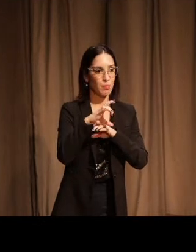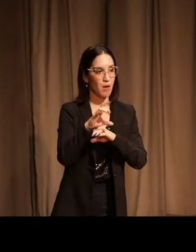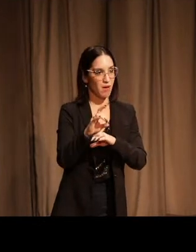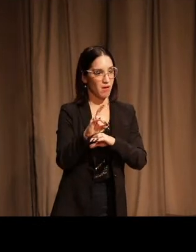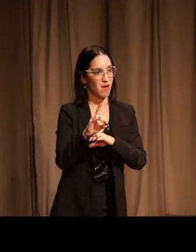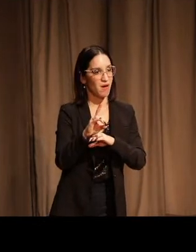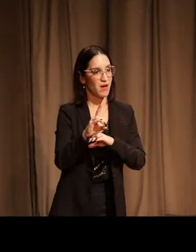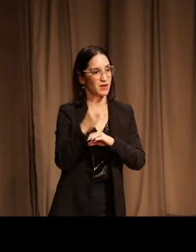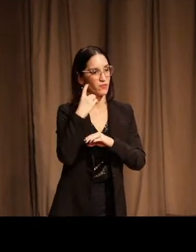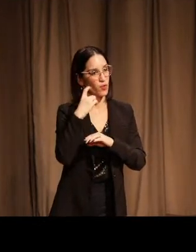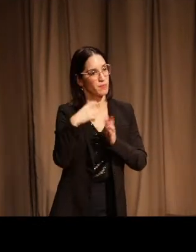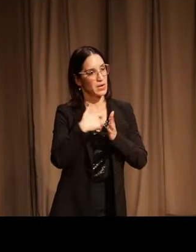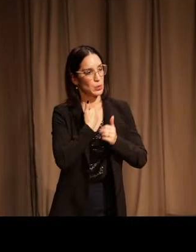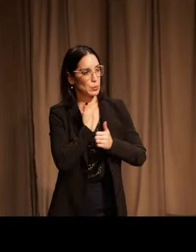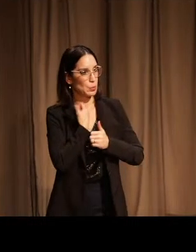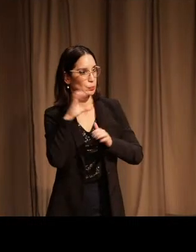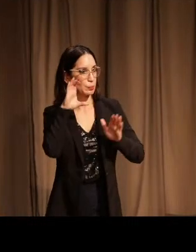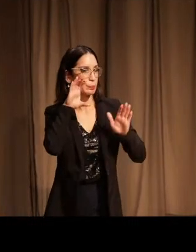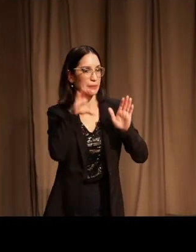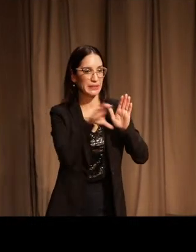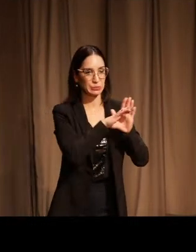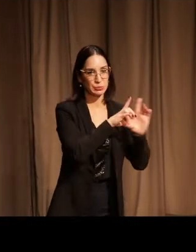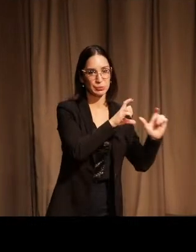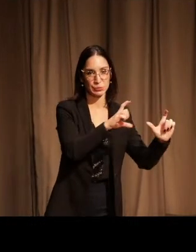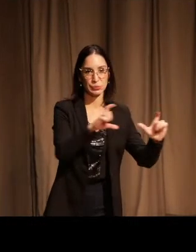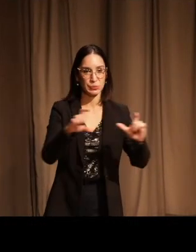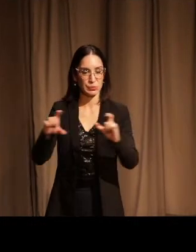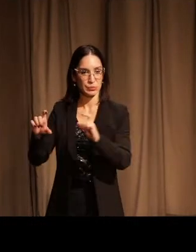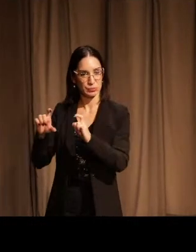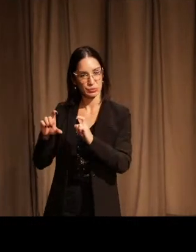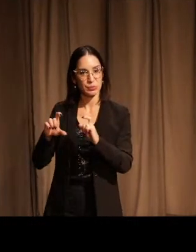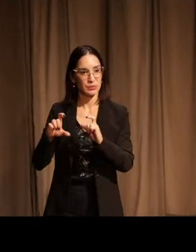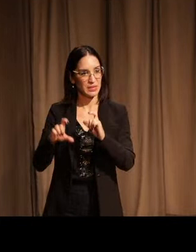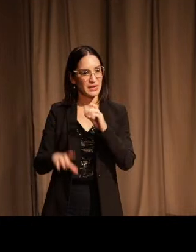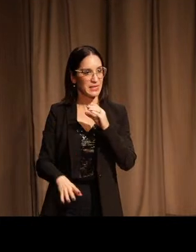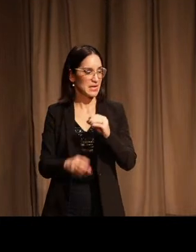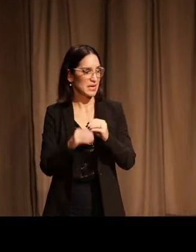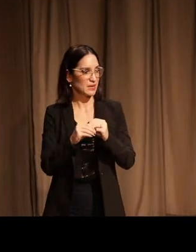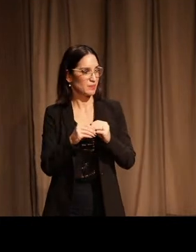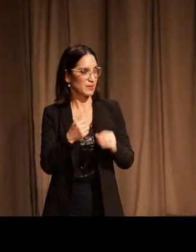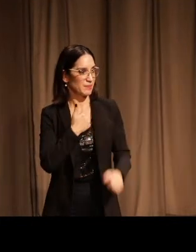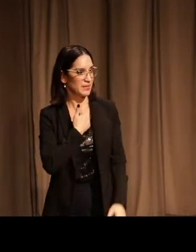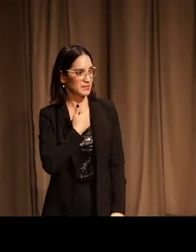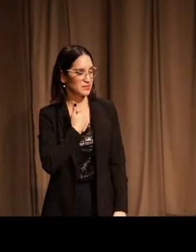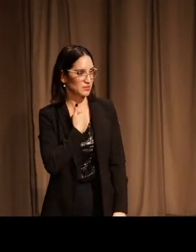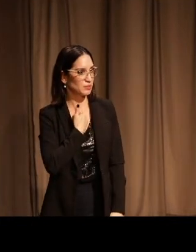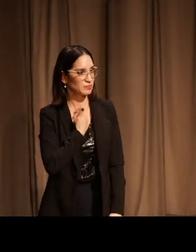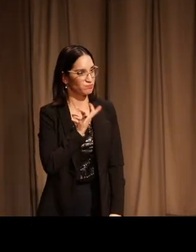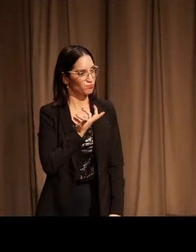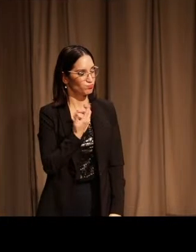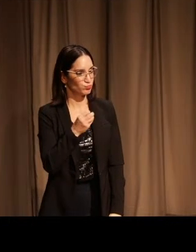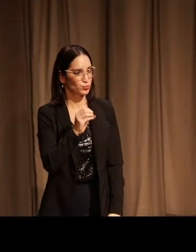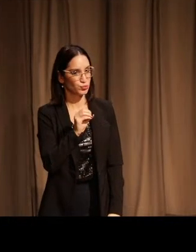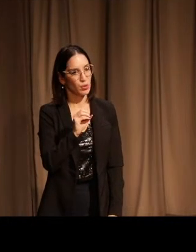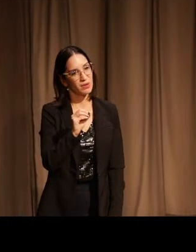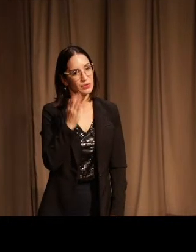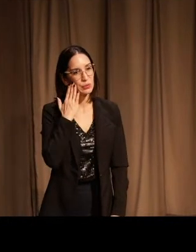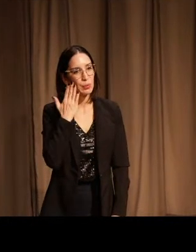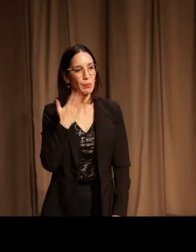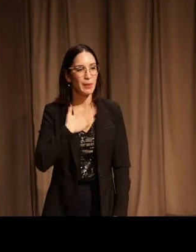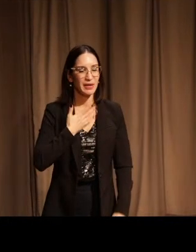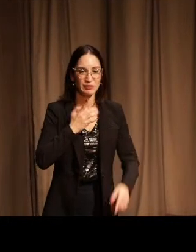each photo shoot. Actually, these outfits I made too with my